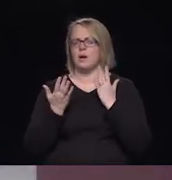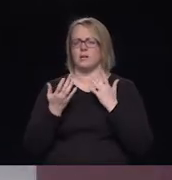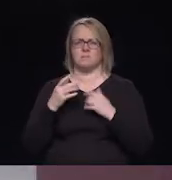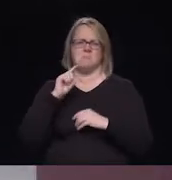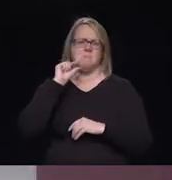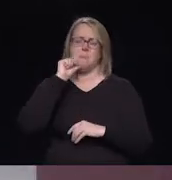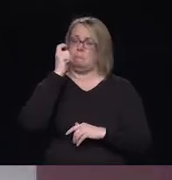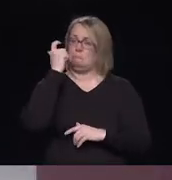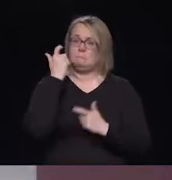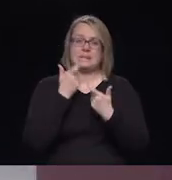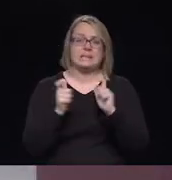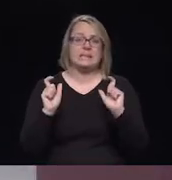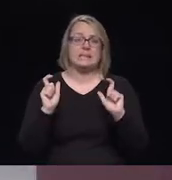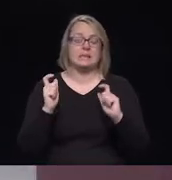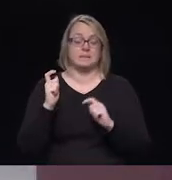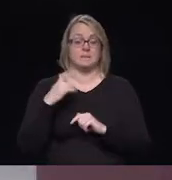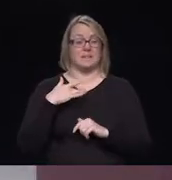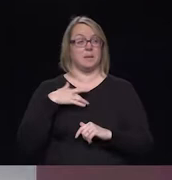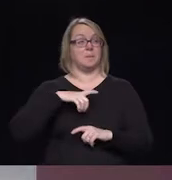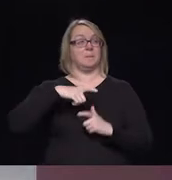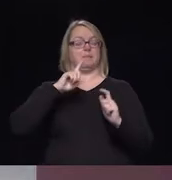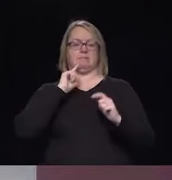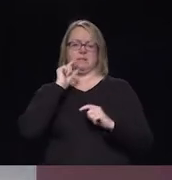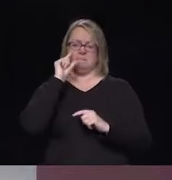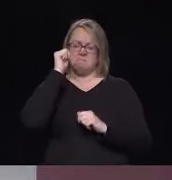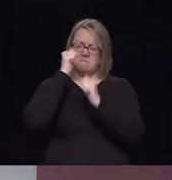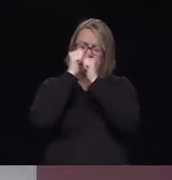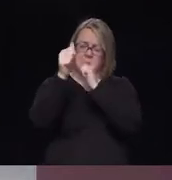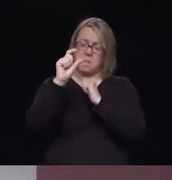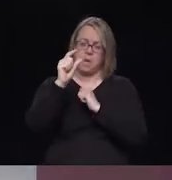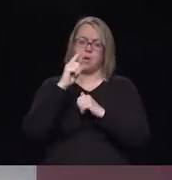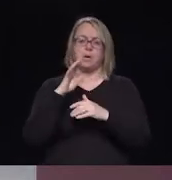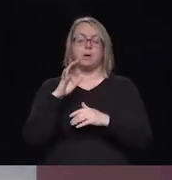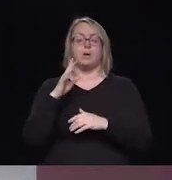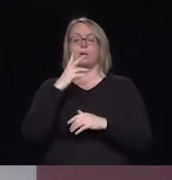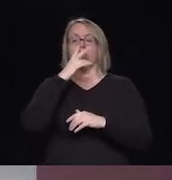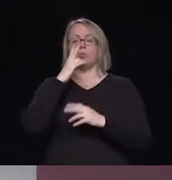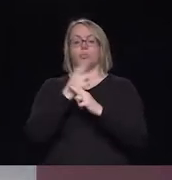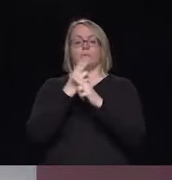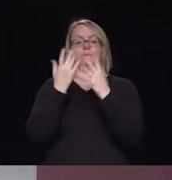than an inch, maybe even half an inch is enough.